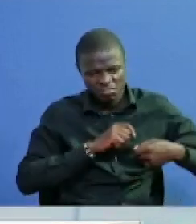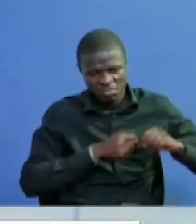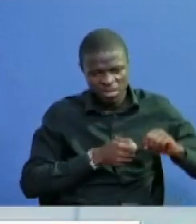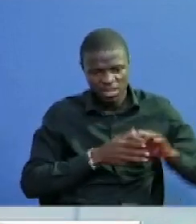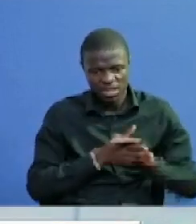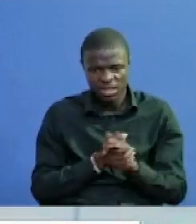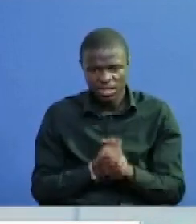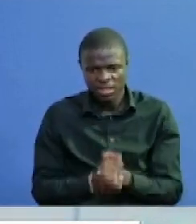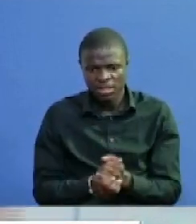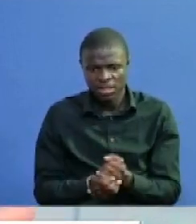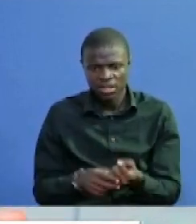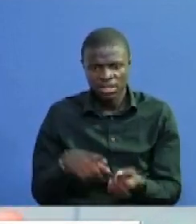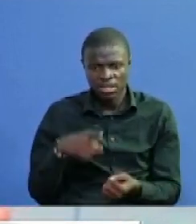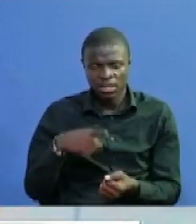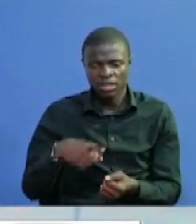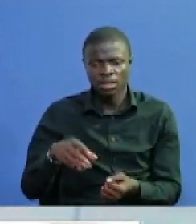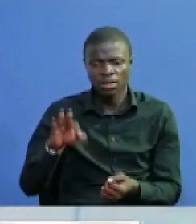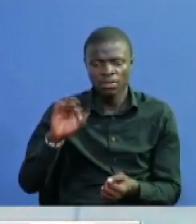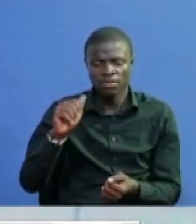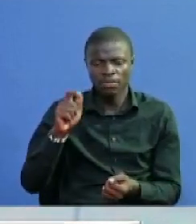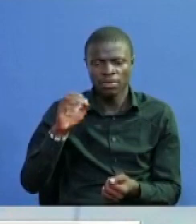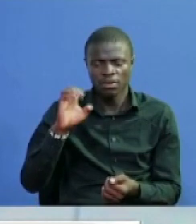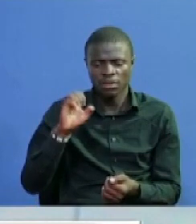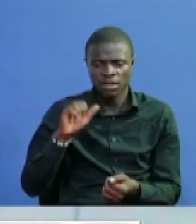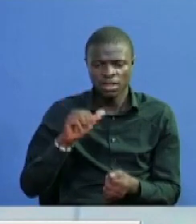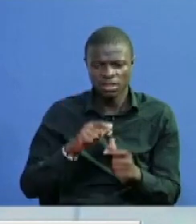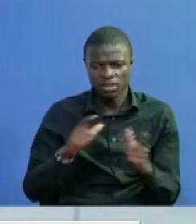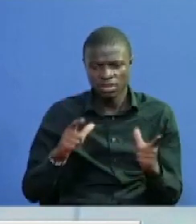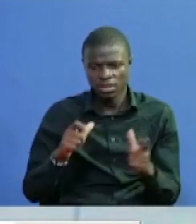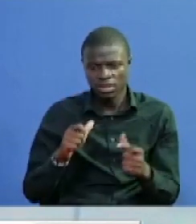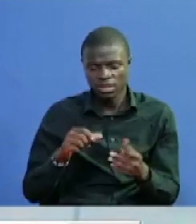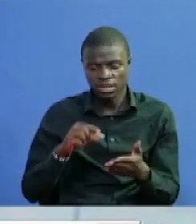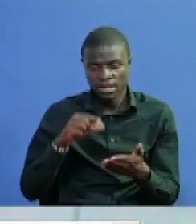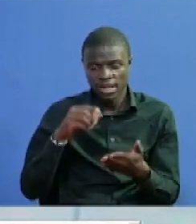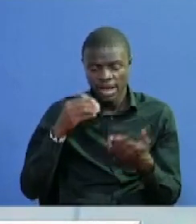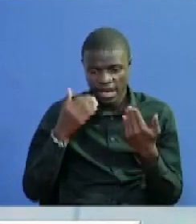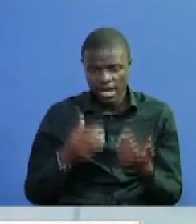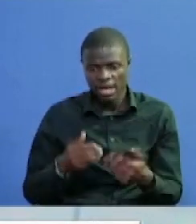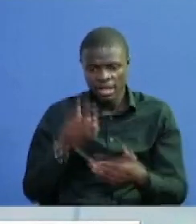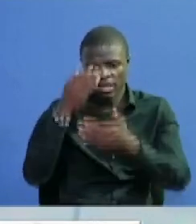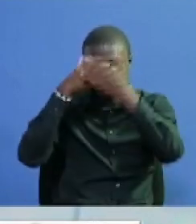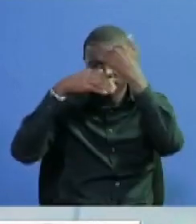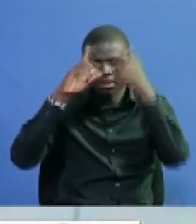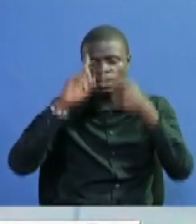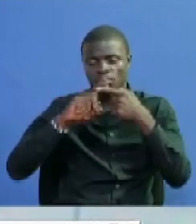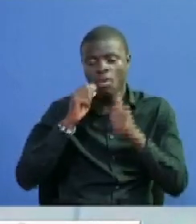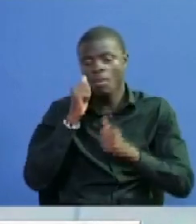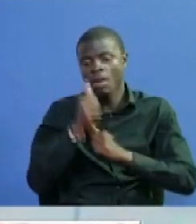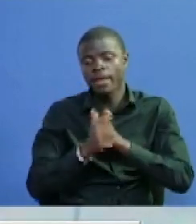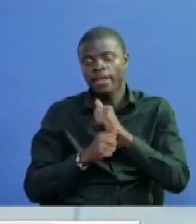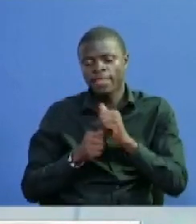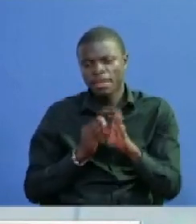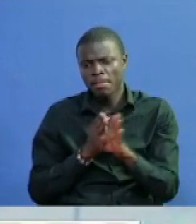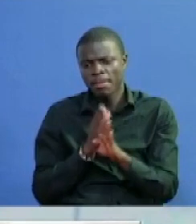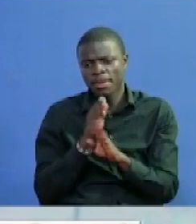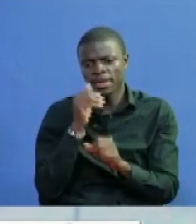irrelevant. Your fate is sealed as long as you allow a sitting president, to play the overarching role